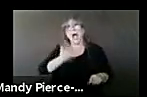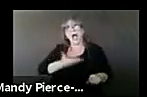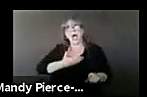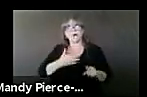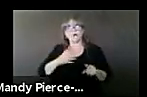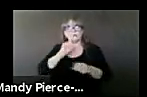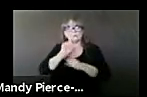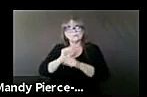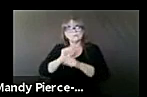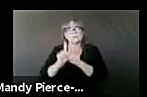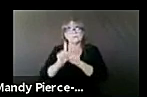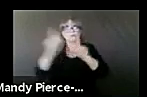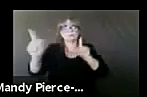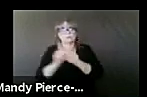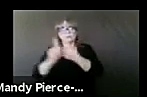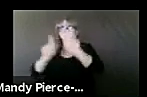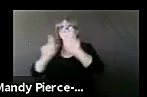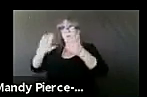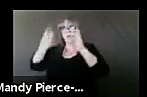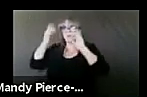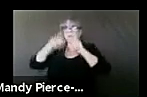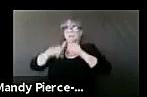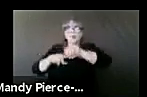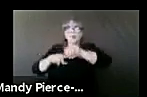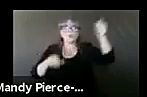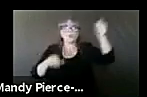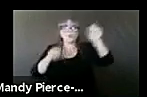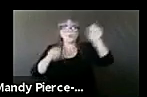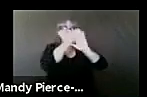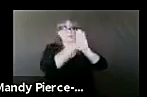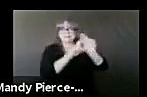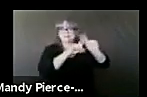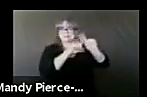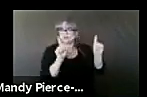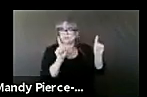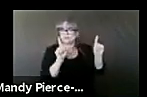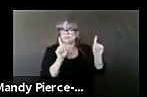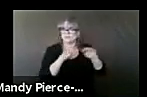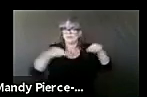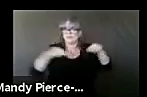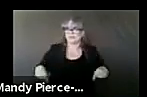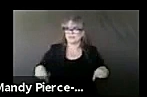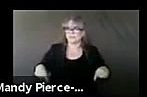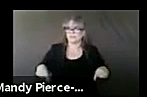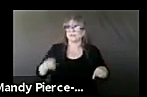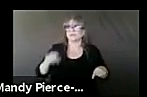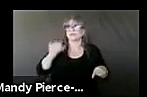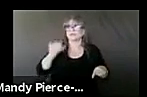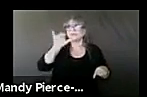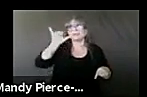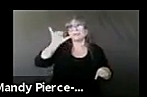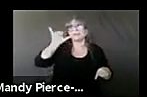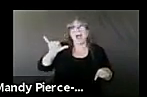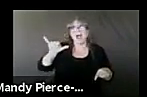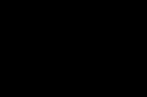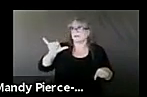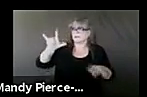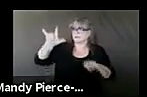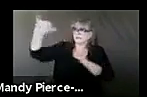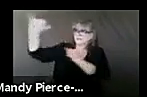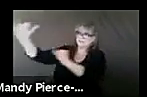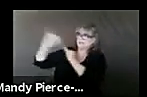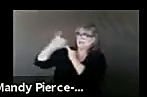China. And we feel that those assumptions are really probably not the same as the assumptions that we're seeing here in Colorado and the